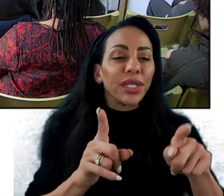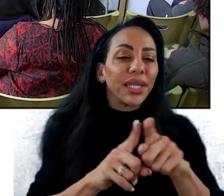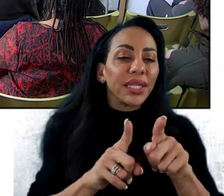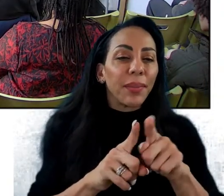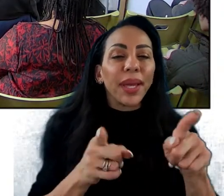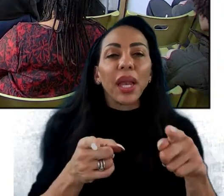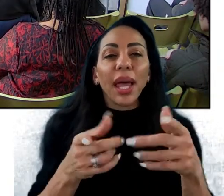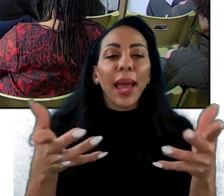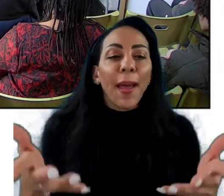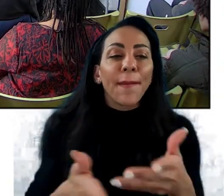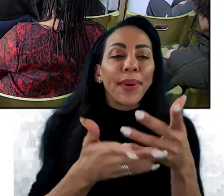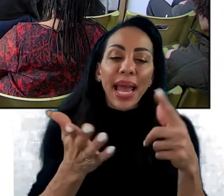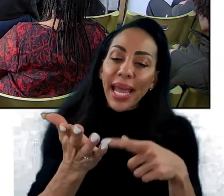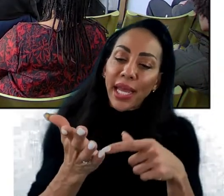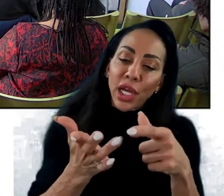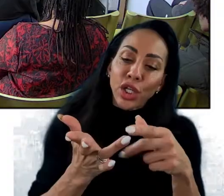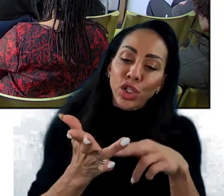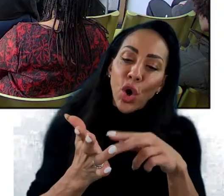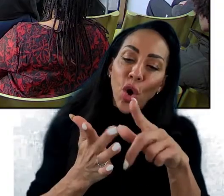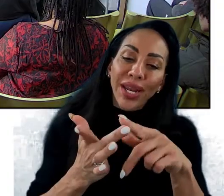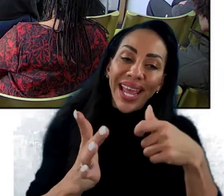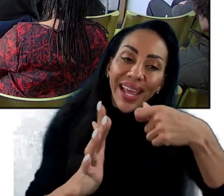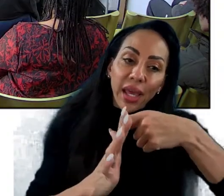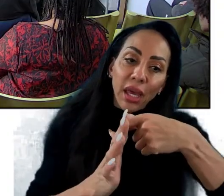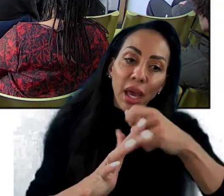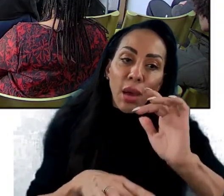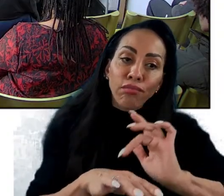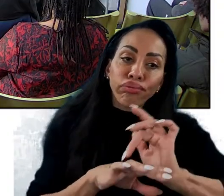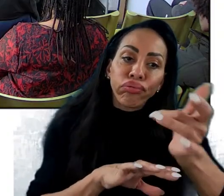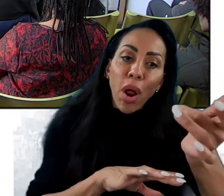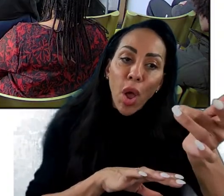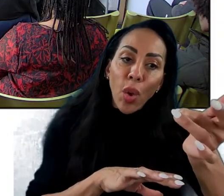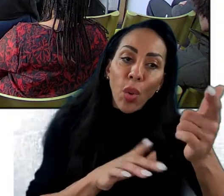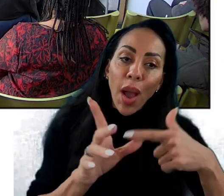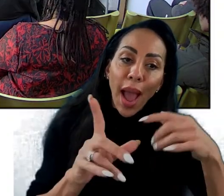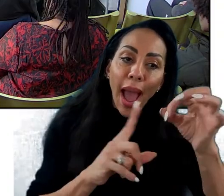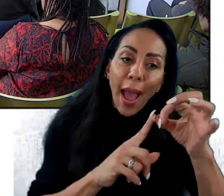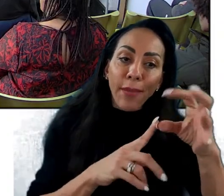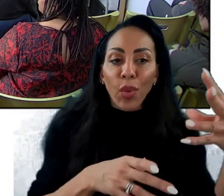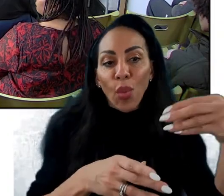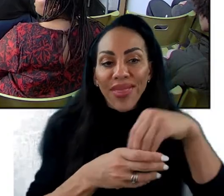yeah, that's where we have it now. Thank you. Thanks.